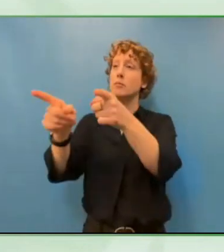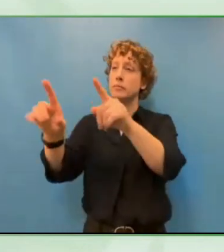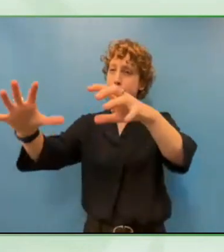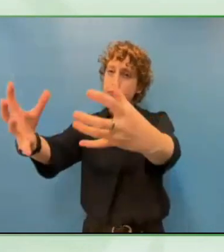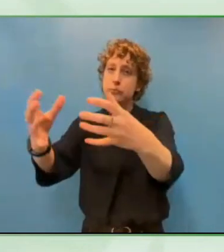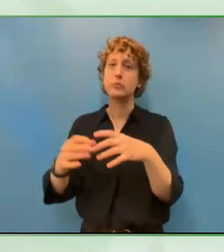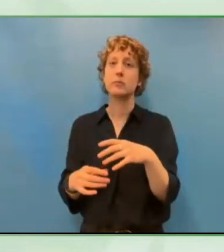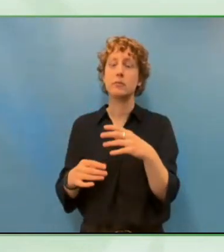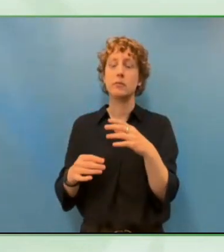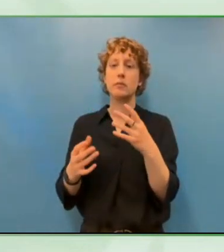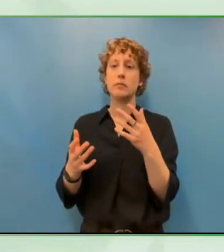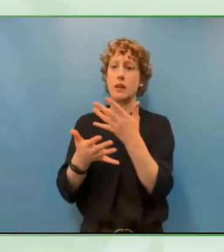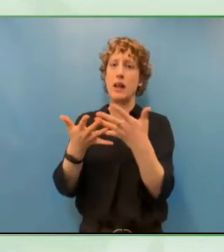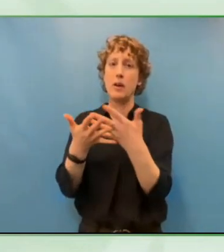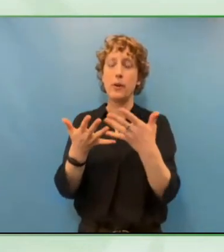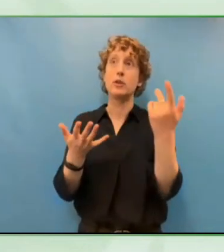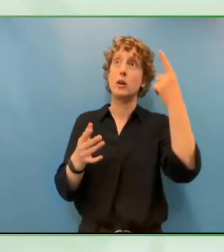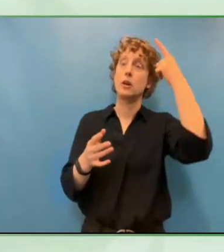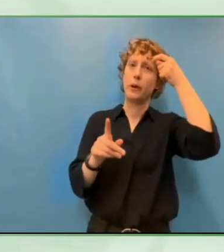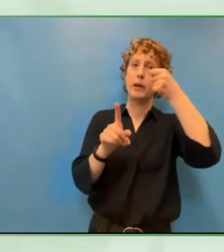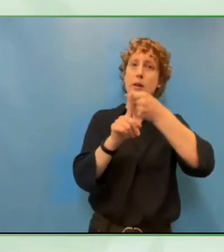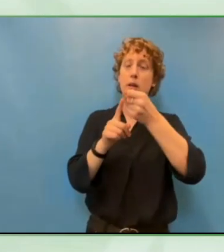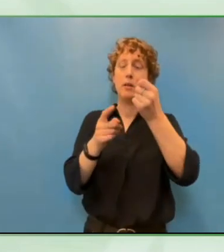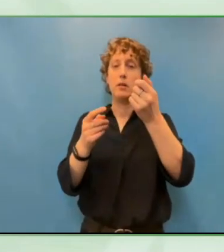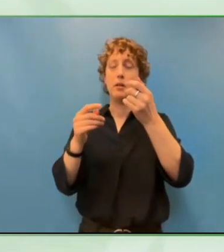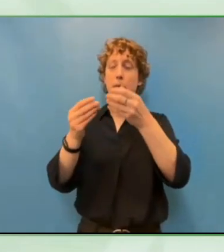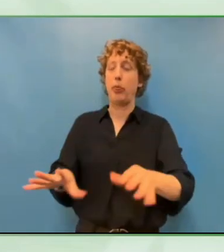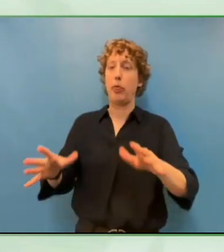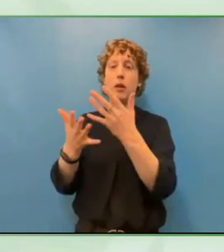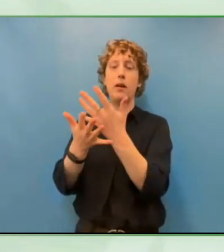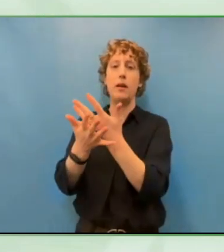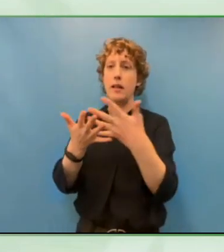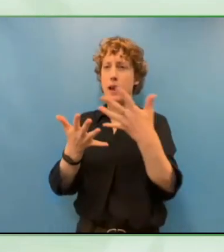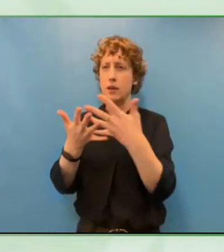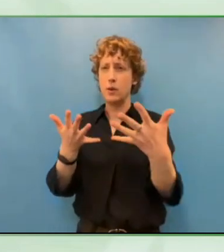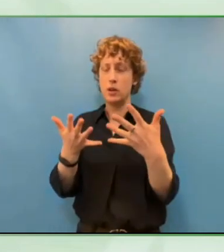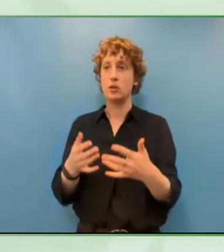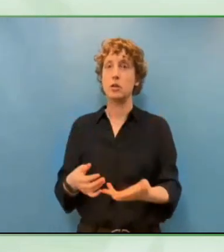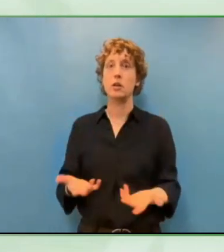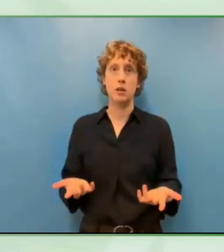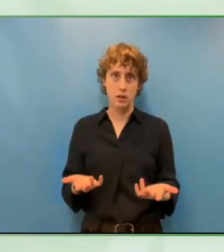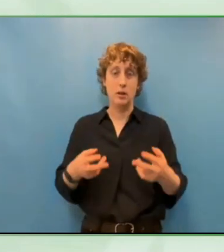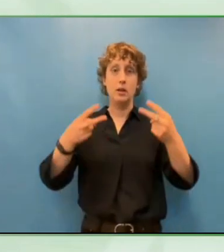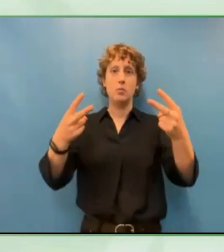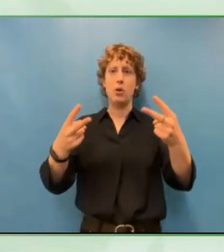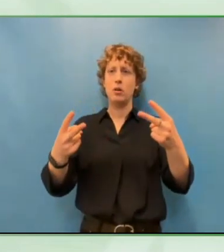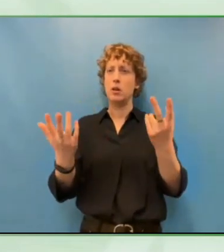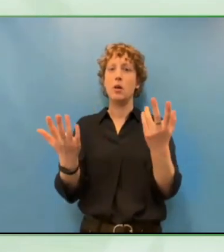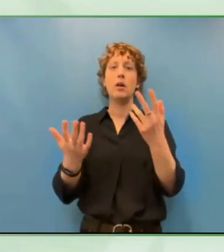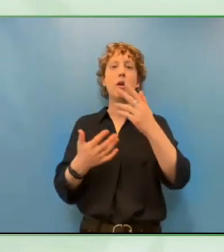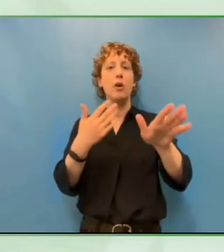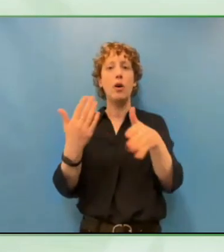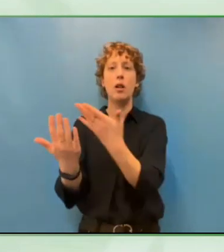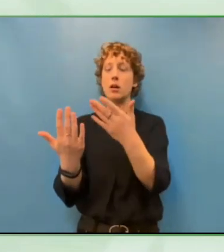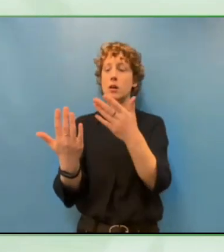in language because of a brain injury, make sure that all materials about flight routes, about